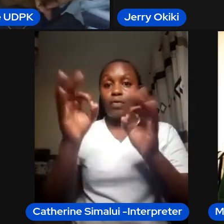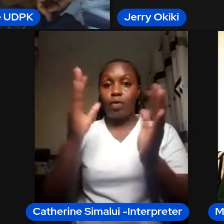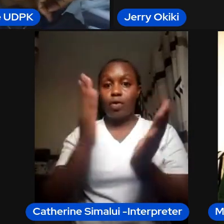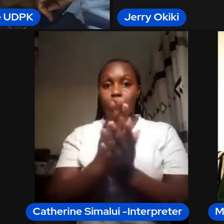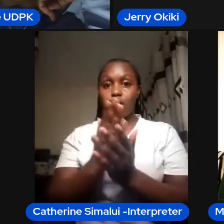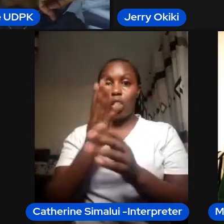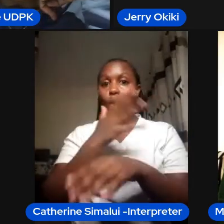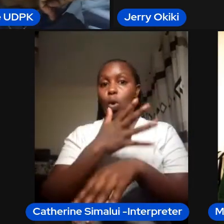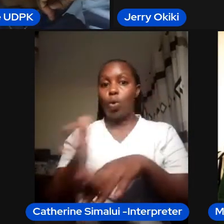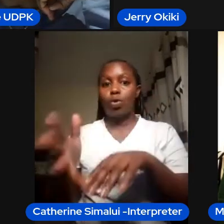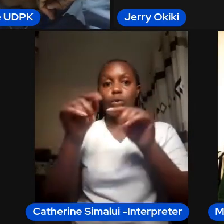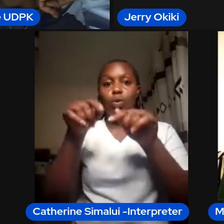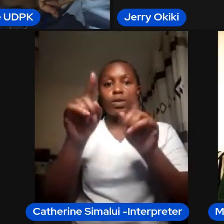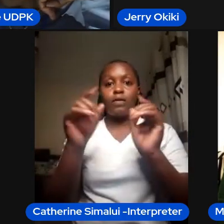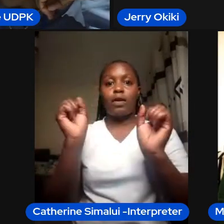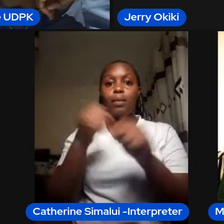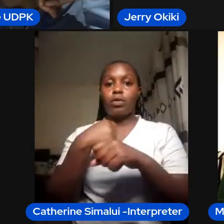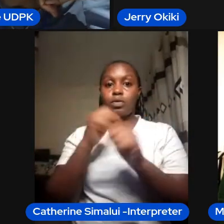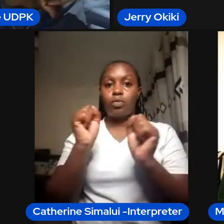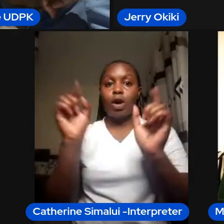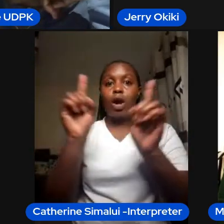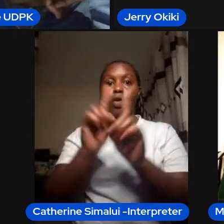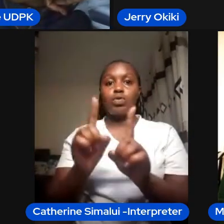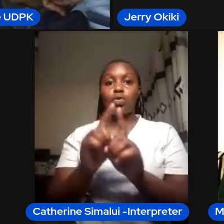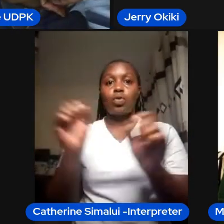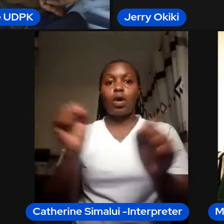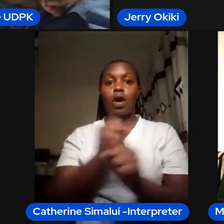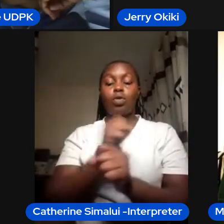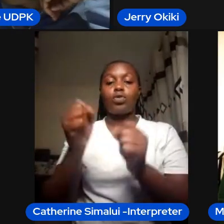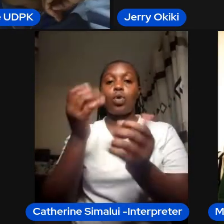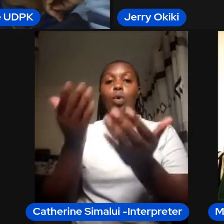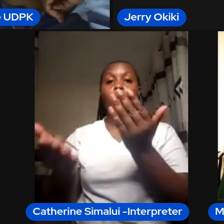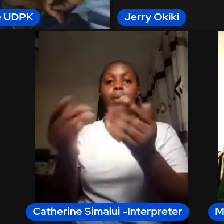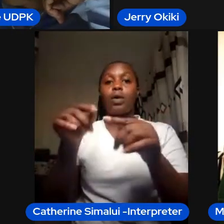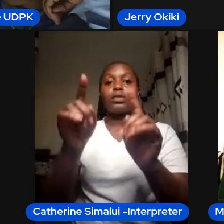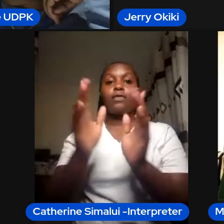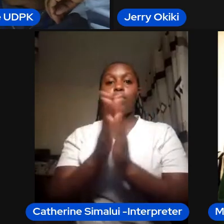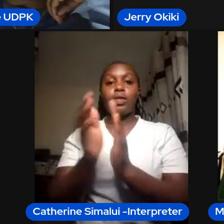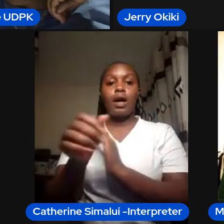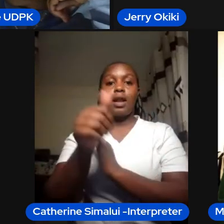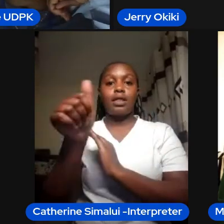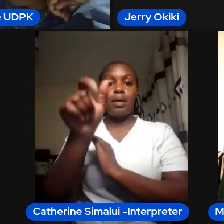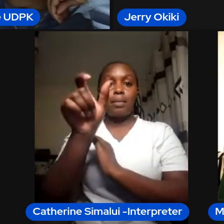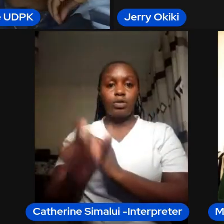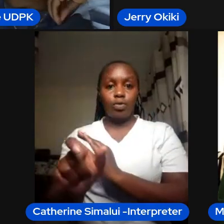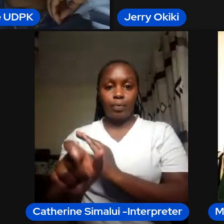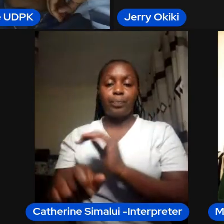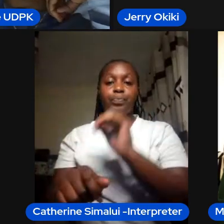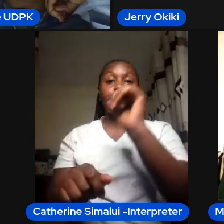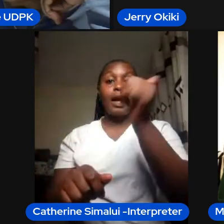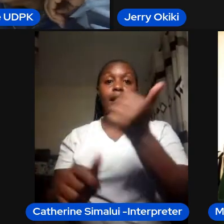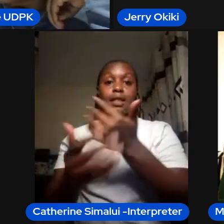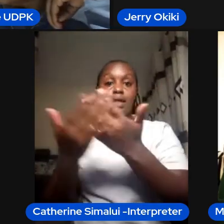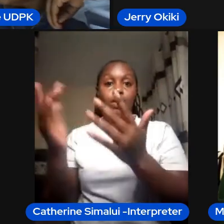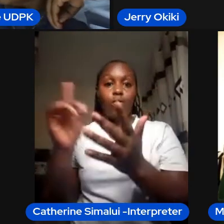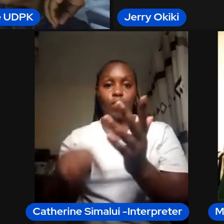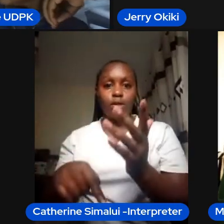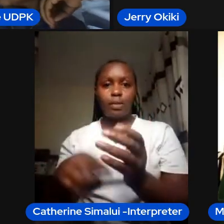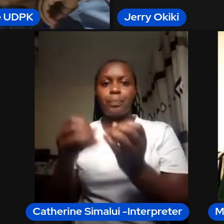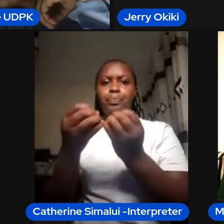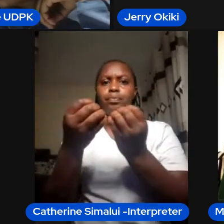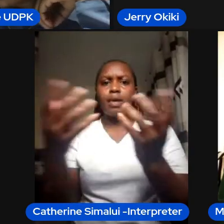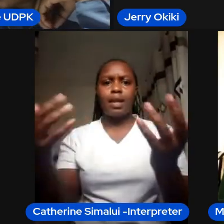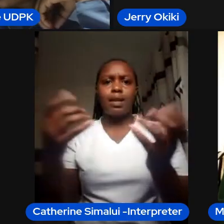like yourself in there, and you can never even compare yourself to another person. Another thing is that I've had so many of us have been